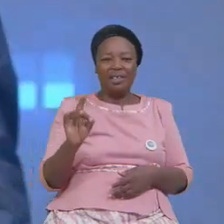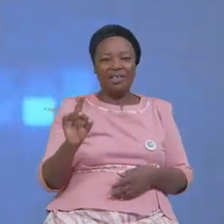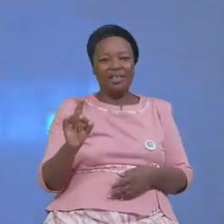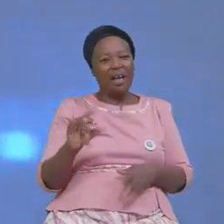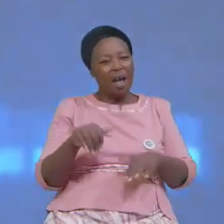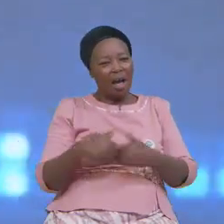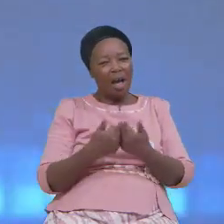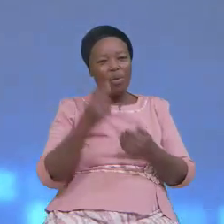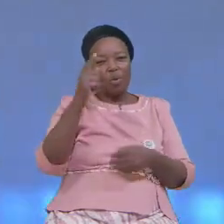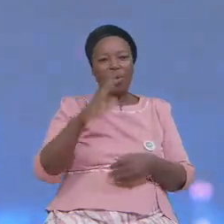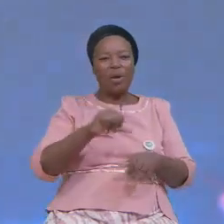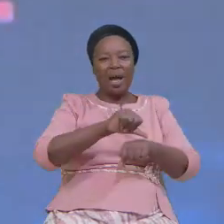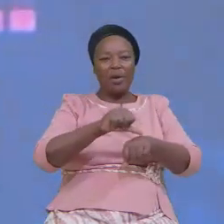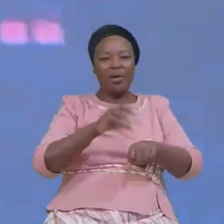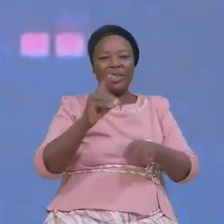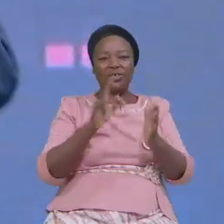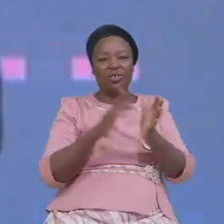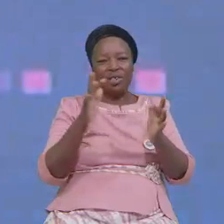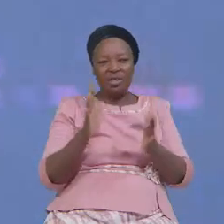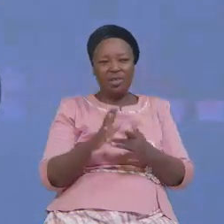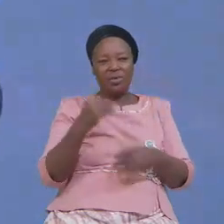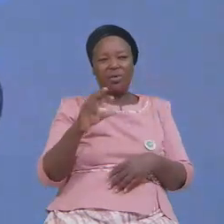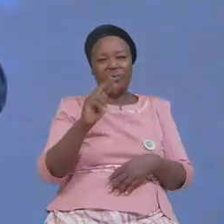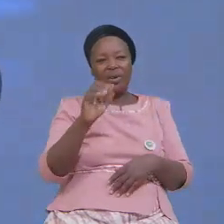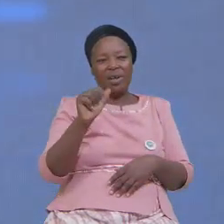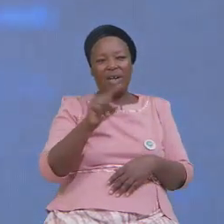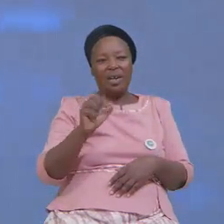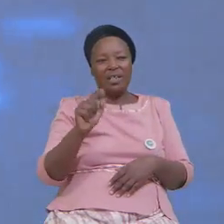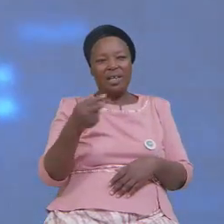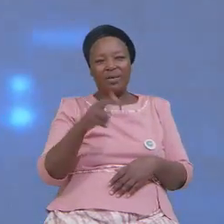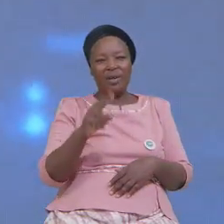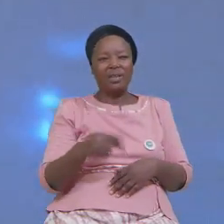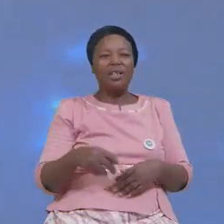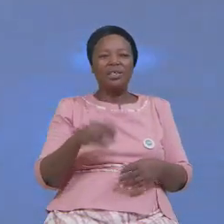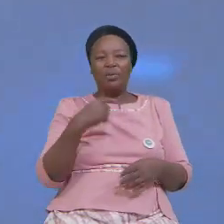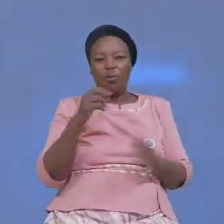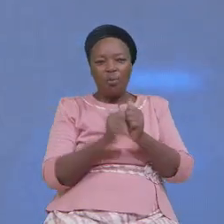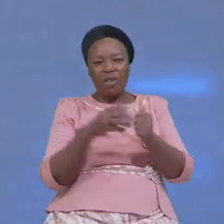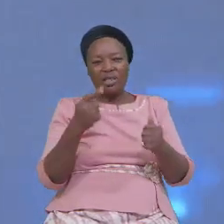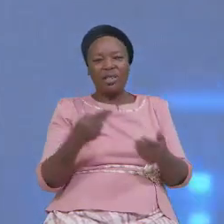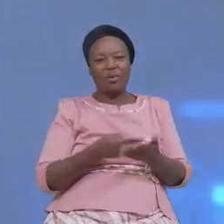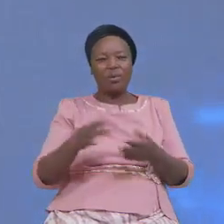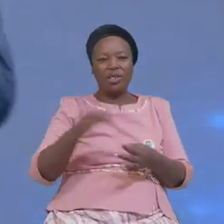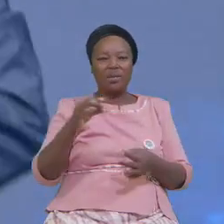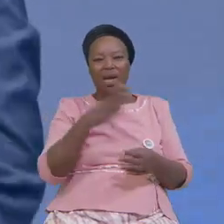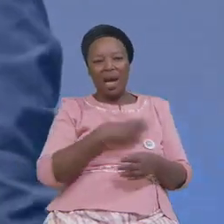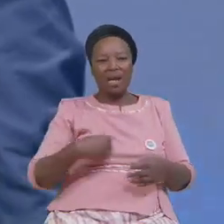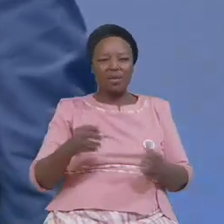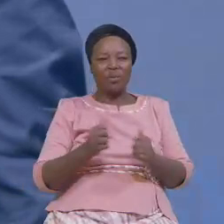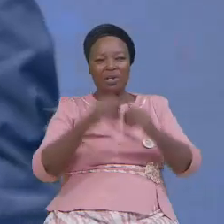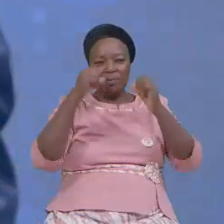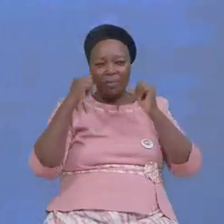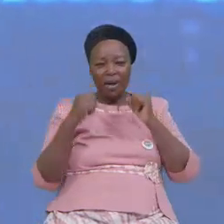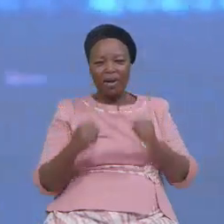God anointed Jesus of Nazareth with the Holy Ghost and power. The